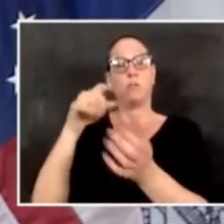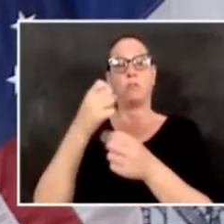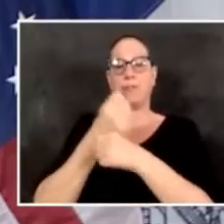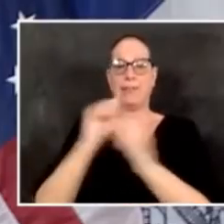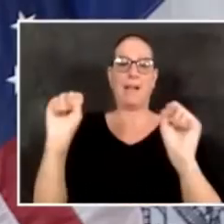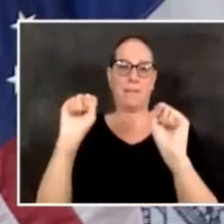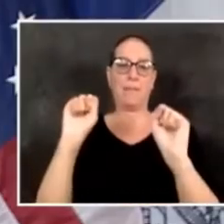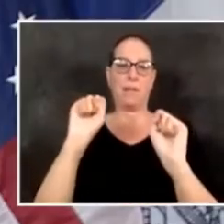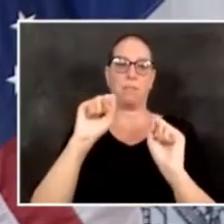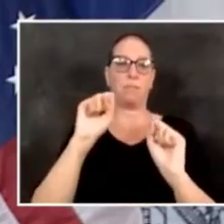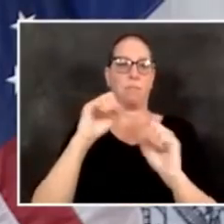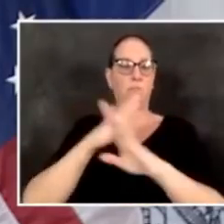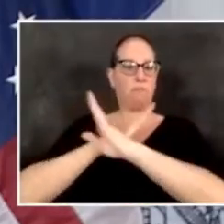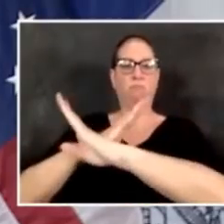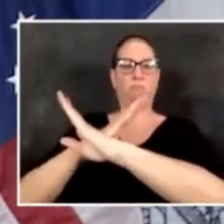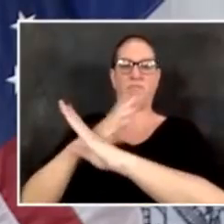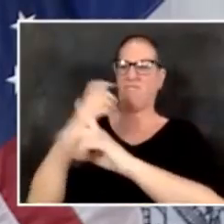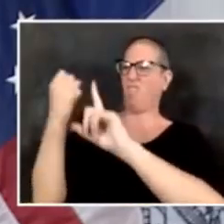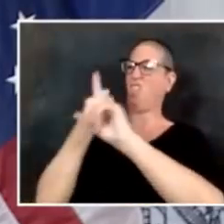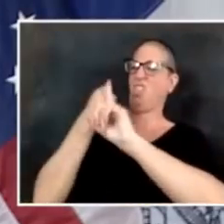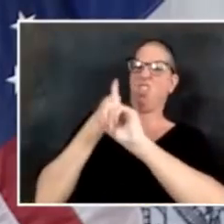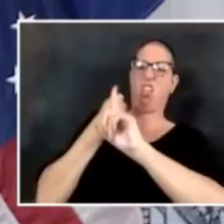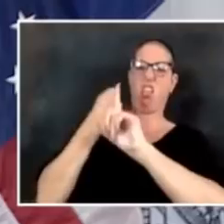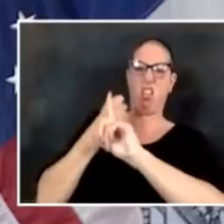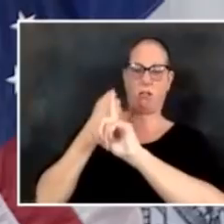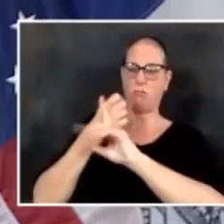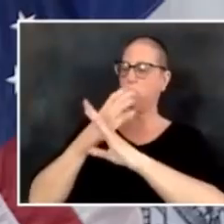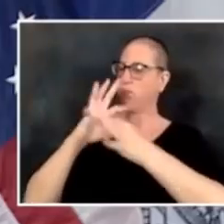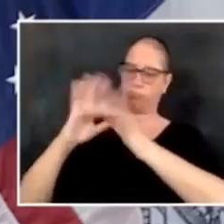so I am sure that in short order, he'll be brought to justice.